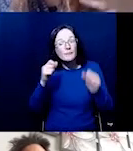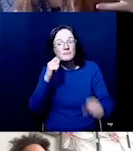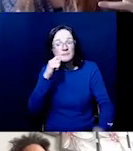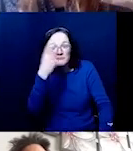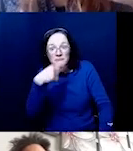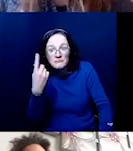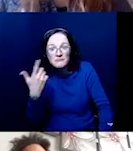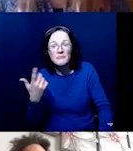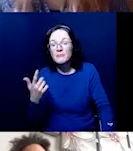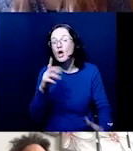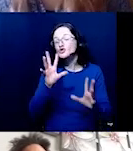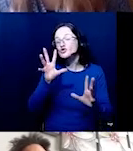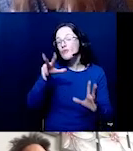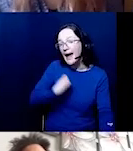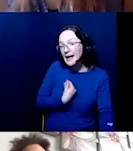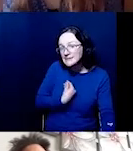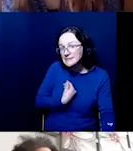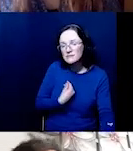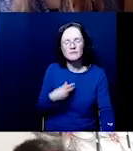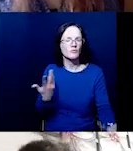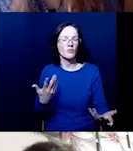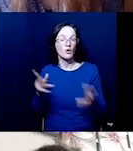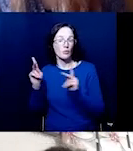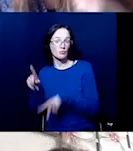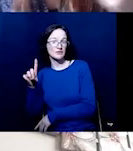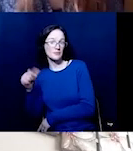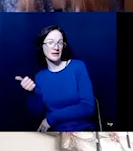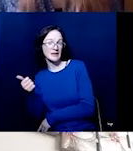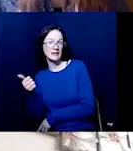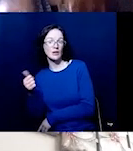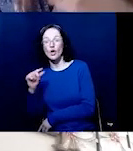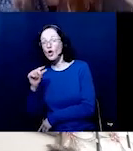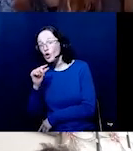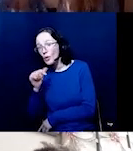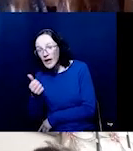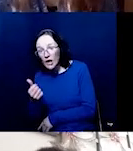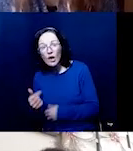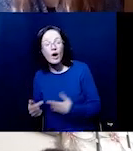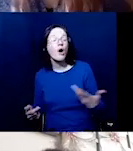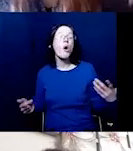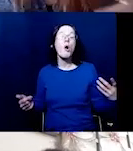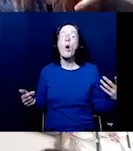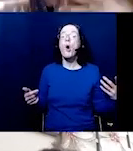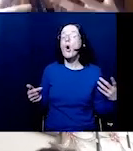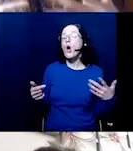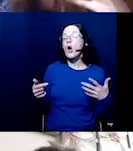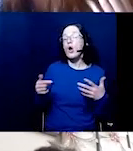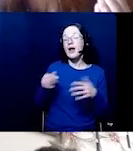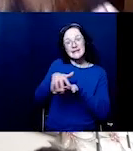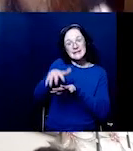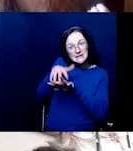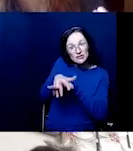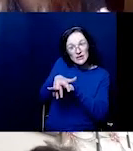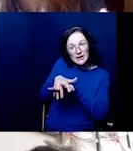you could be a person with a disability who is queer and indigenous. There's a bunch of things that can mix together and